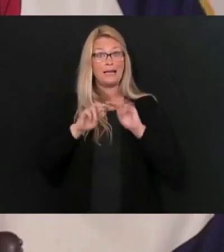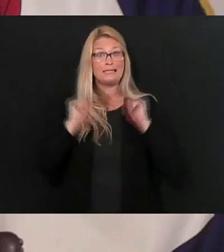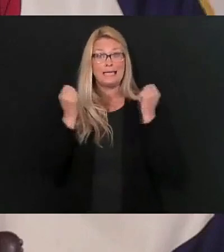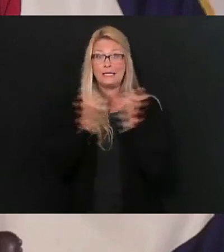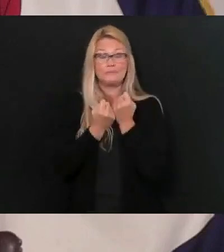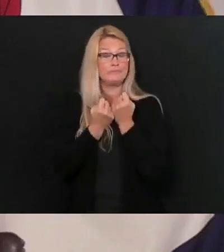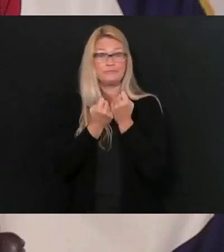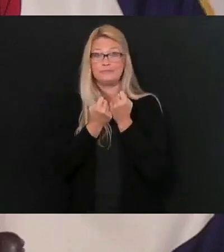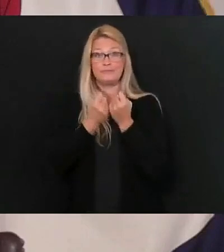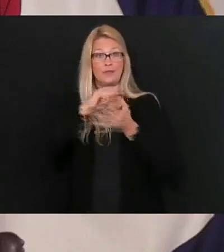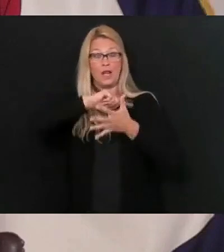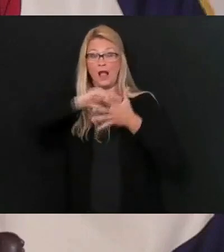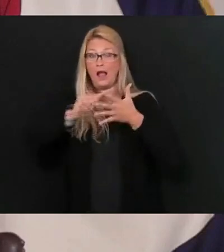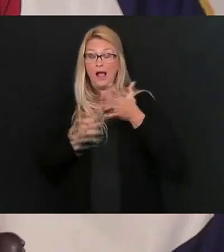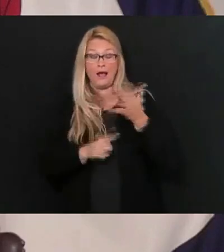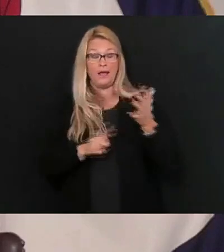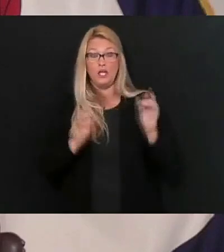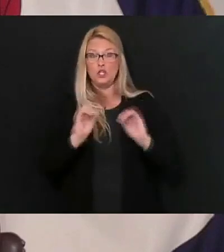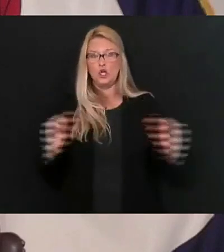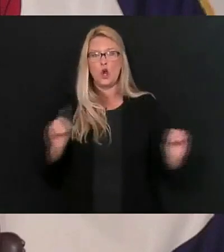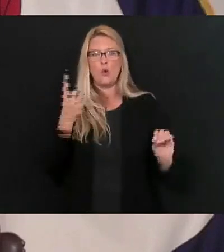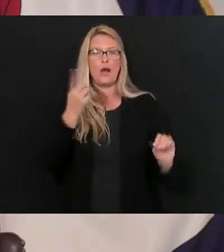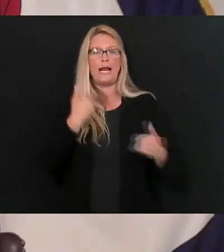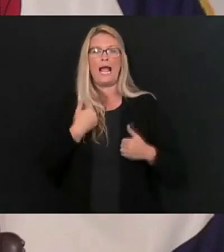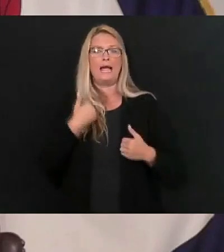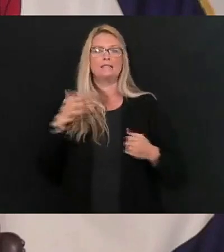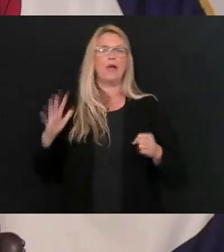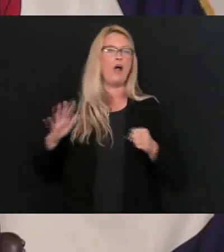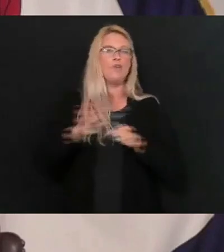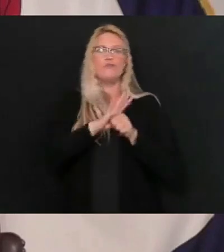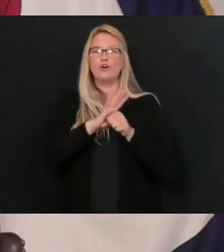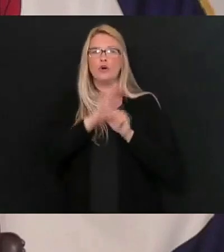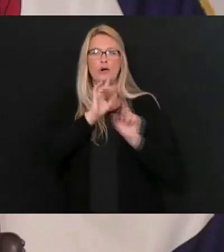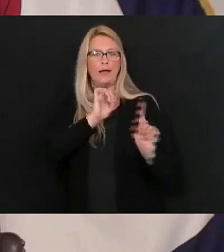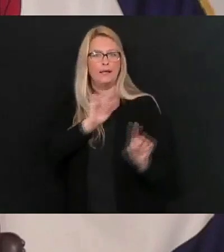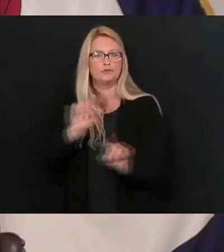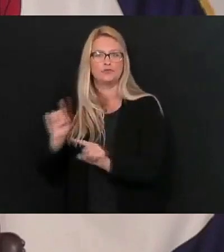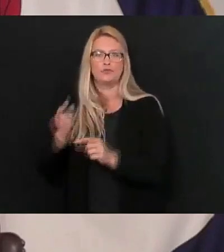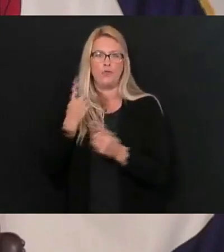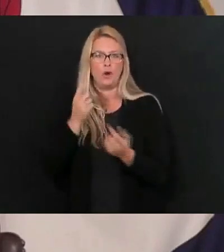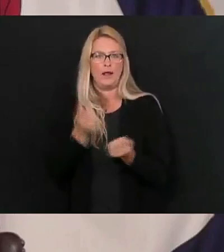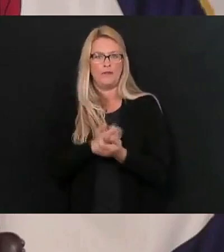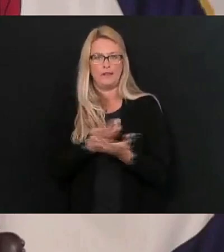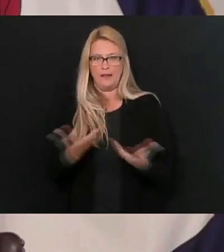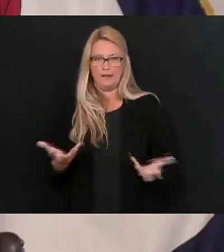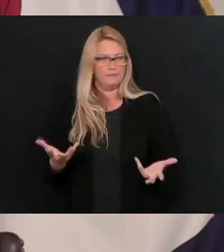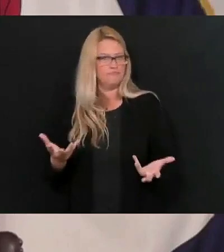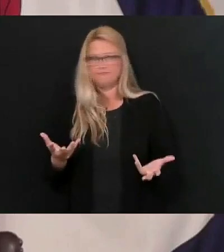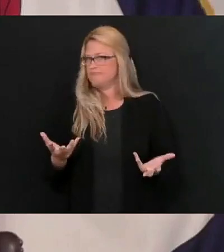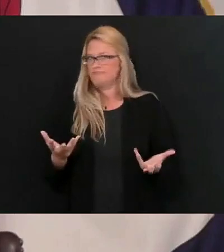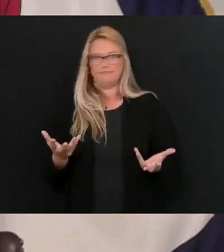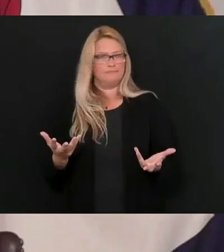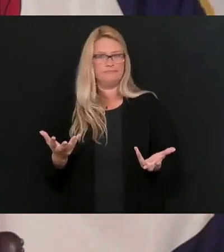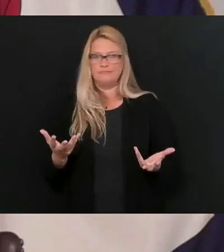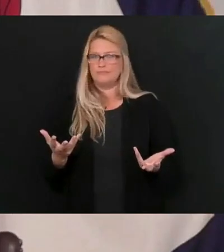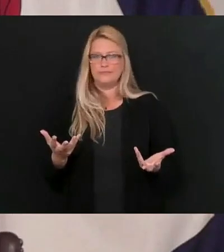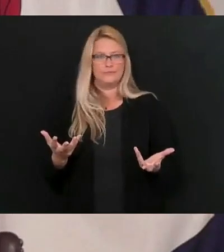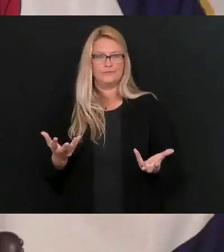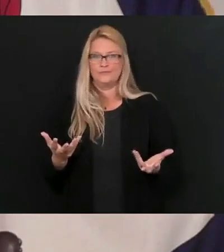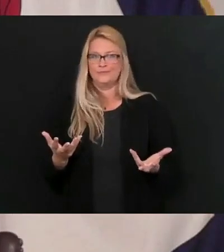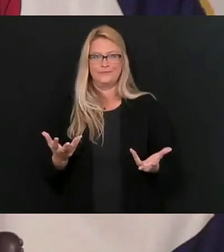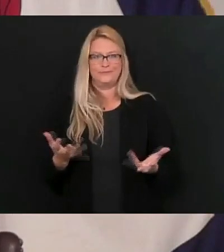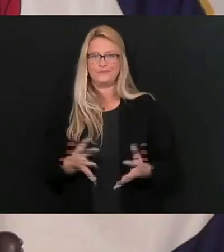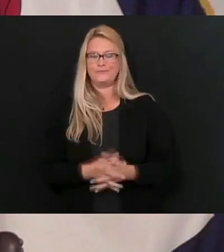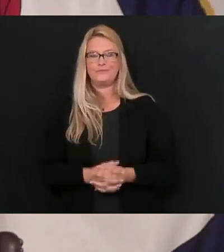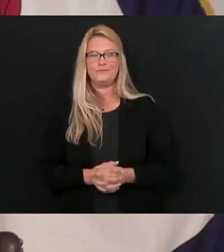people, whether it be General Hoyer, Dr. Amjad, Secretary Crouch, whomever it may be. We don't have the right and all the answers